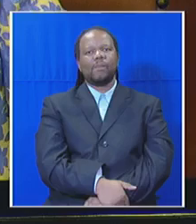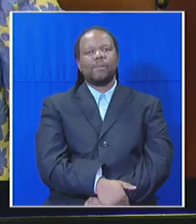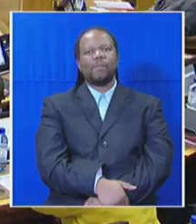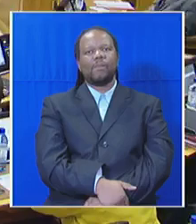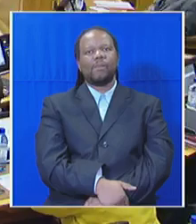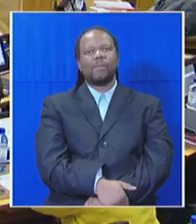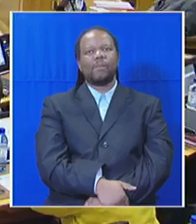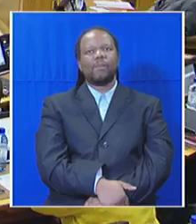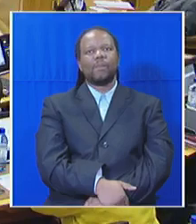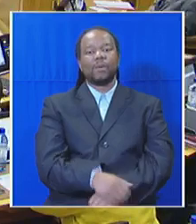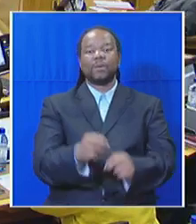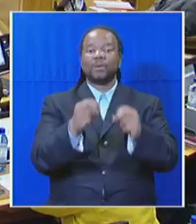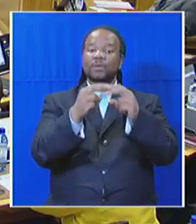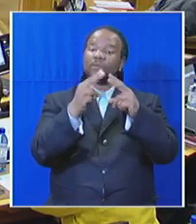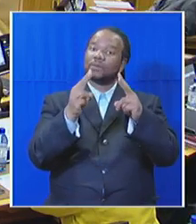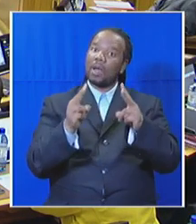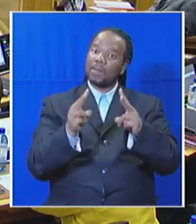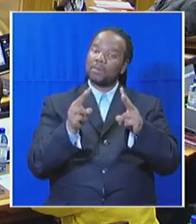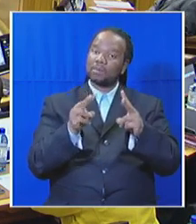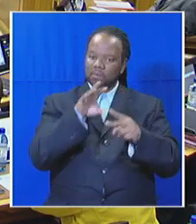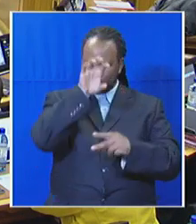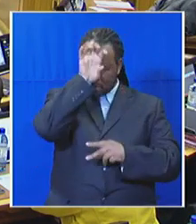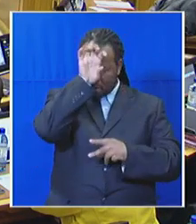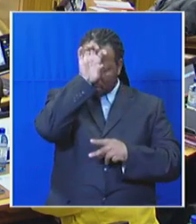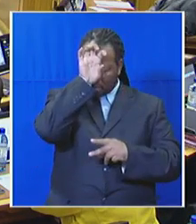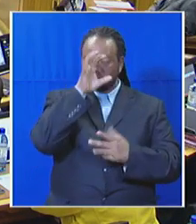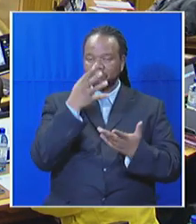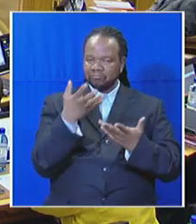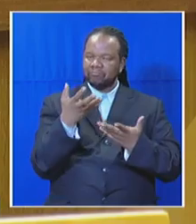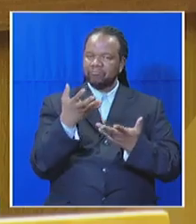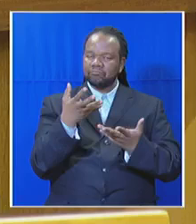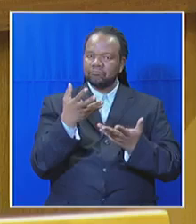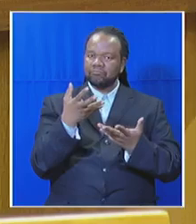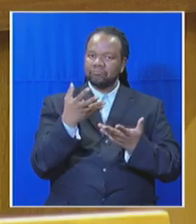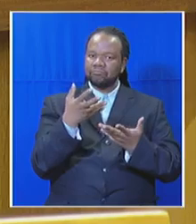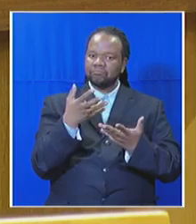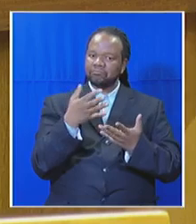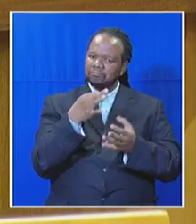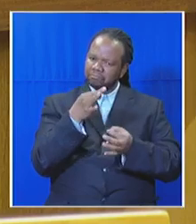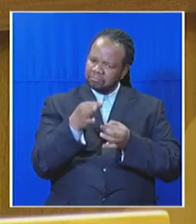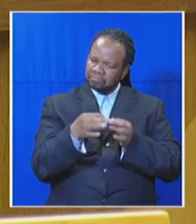The summit also reaffirmed the importance of BRICS